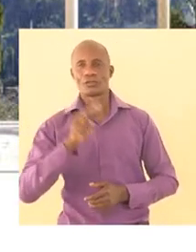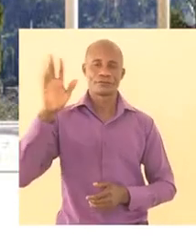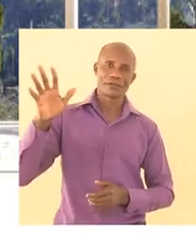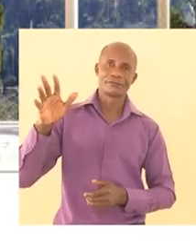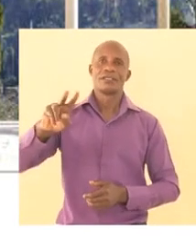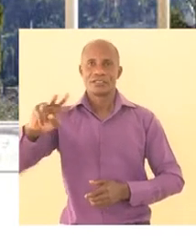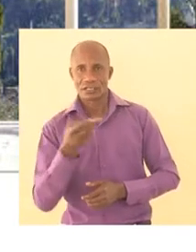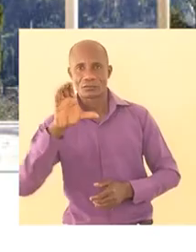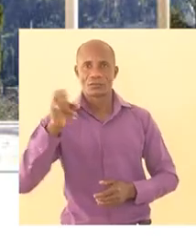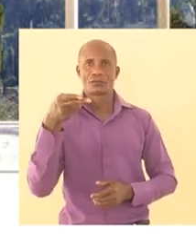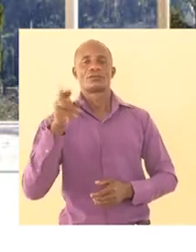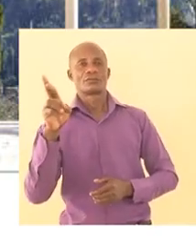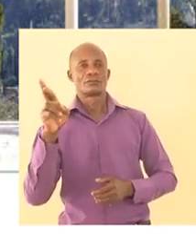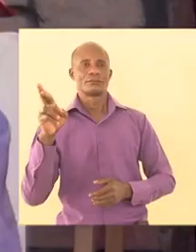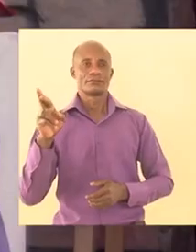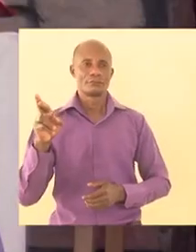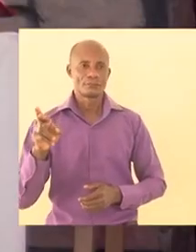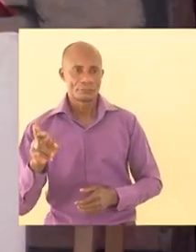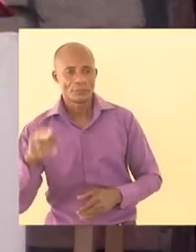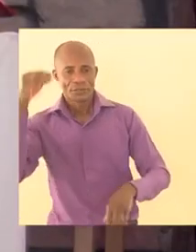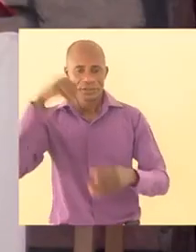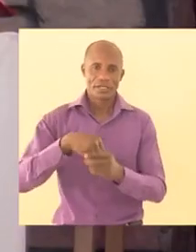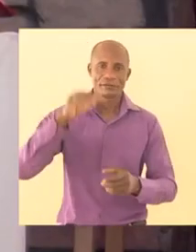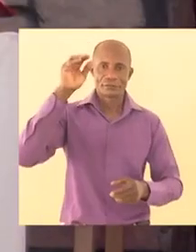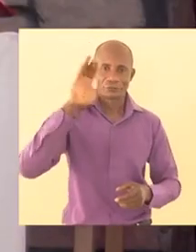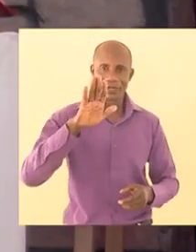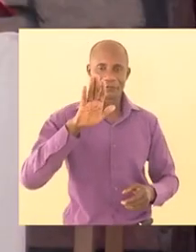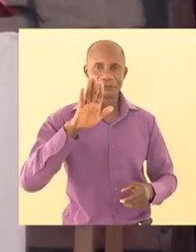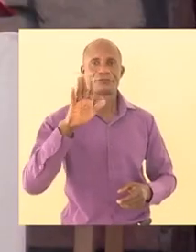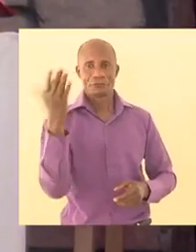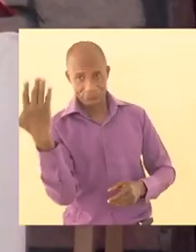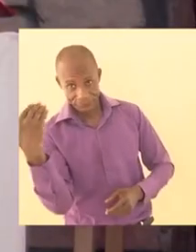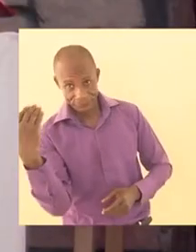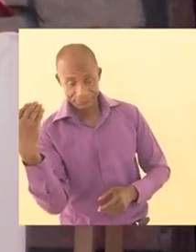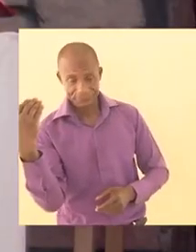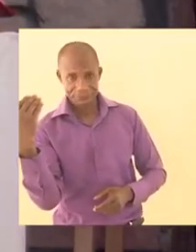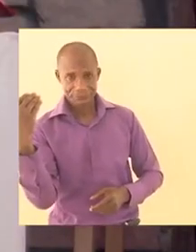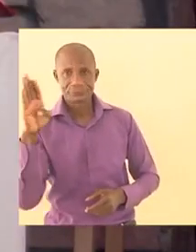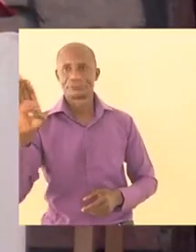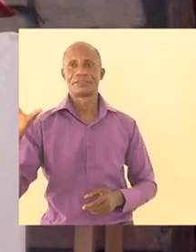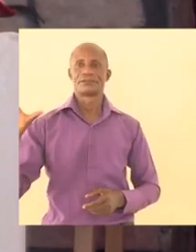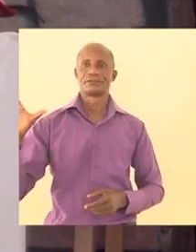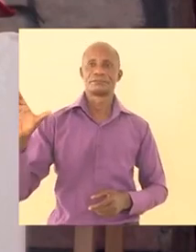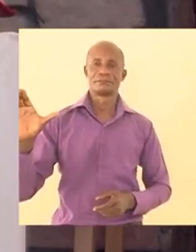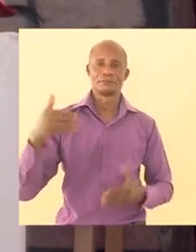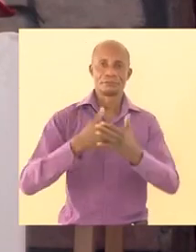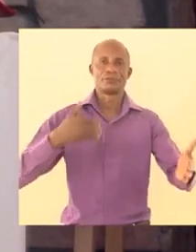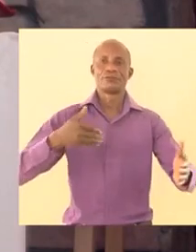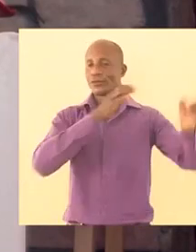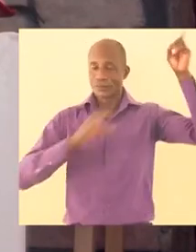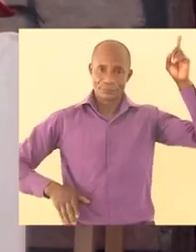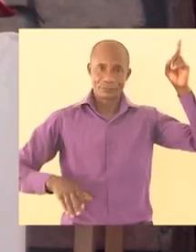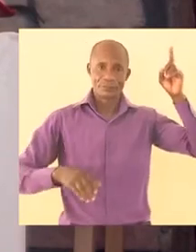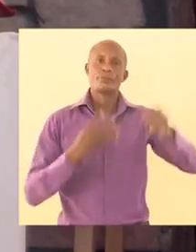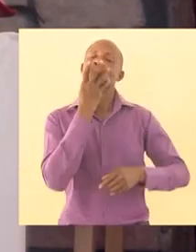Chronicles 36, and Daniel 5. In 515 BC, that's before Christ,